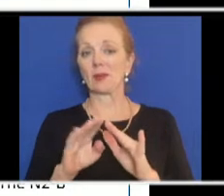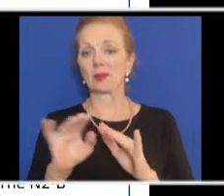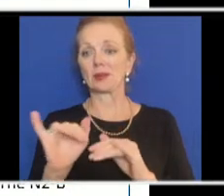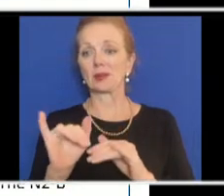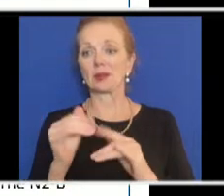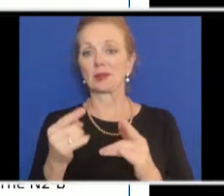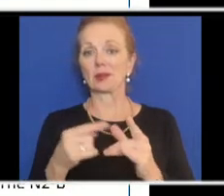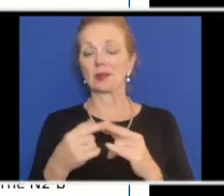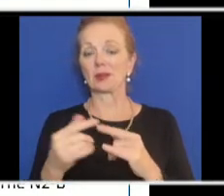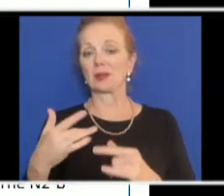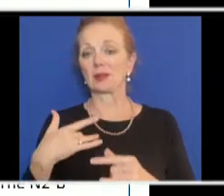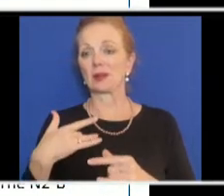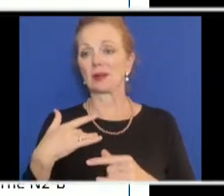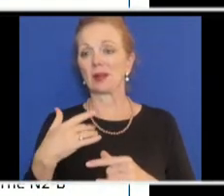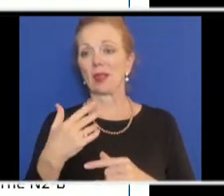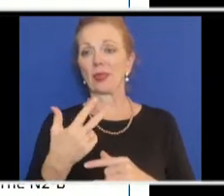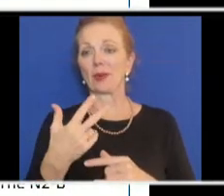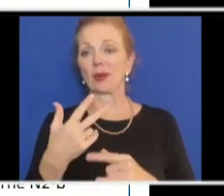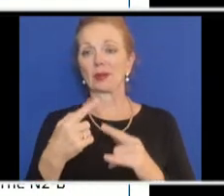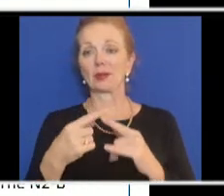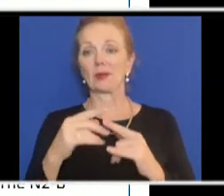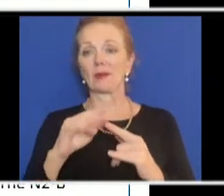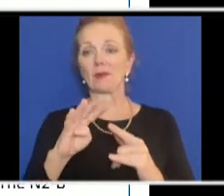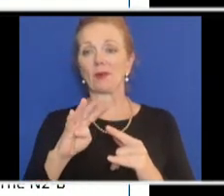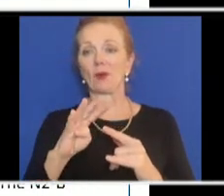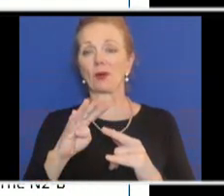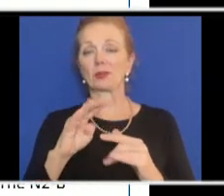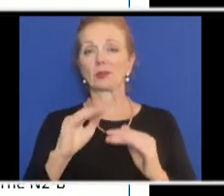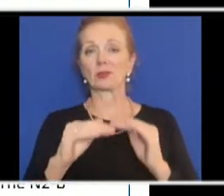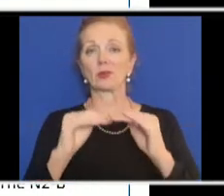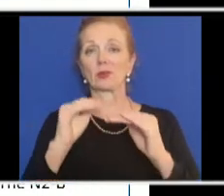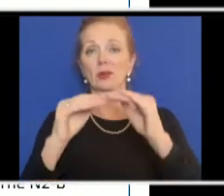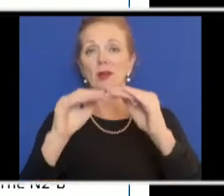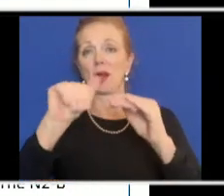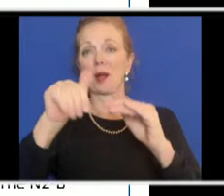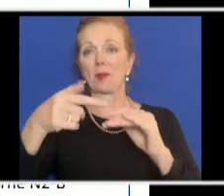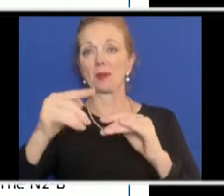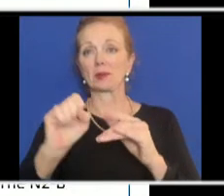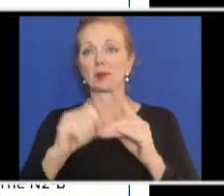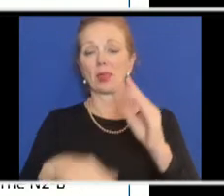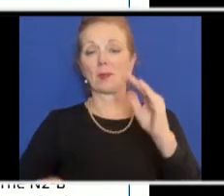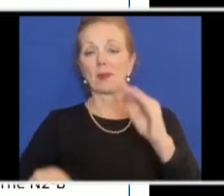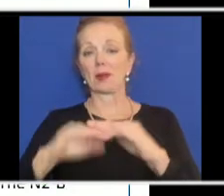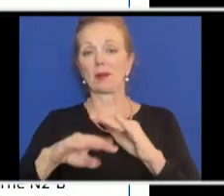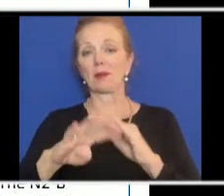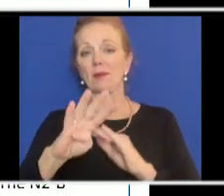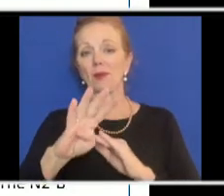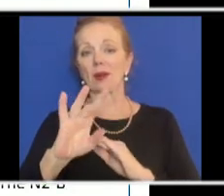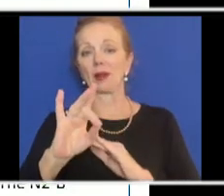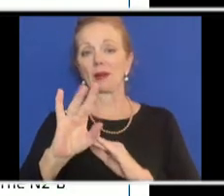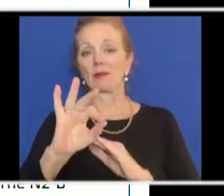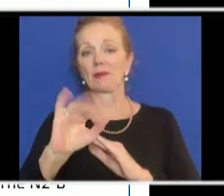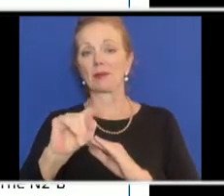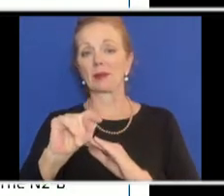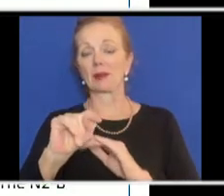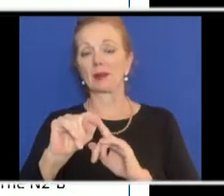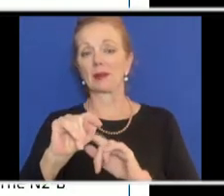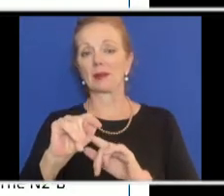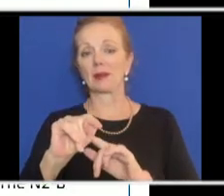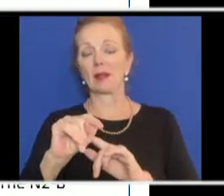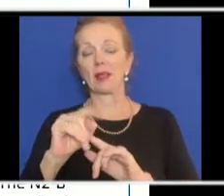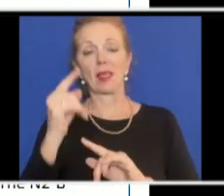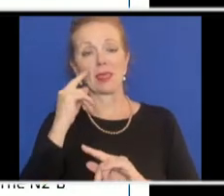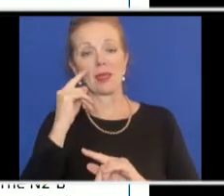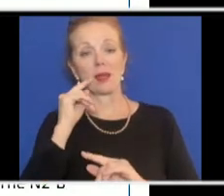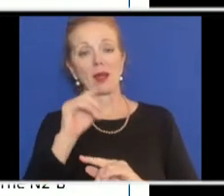which is typically three to four story surface parked apartments with a maximum height of 48 feet we believe that the urban